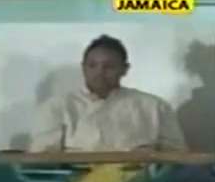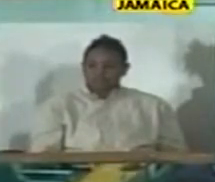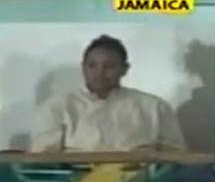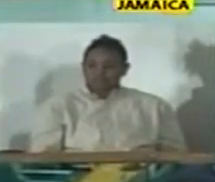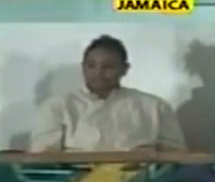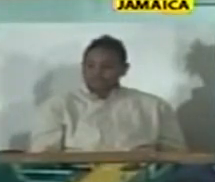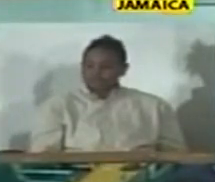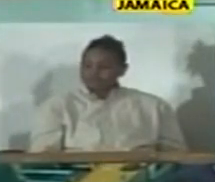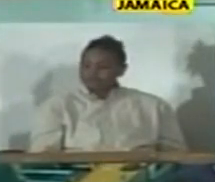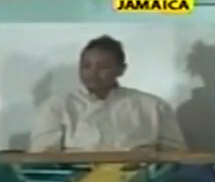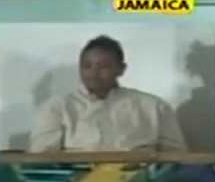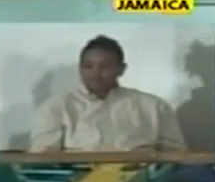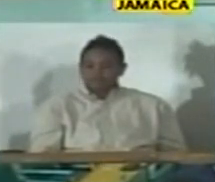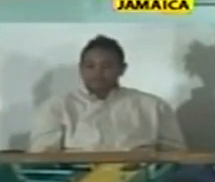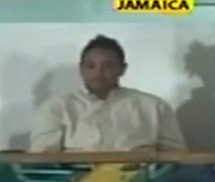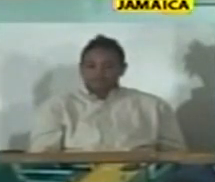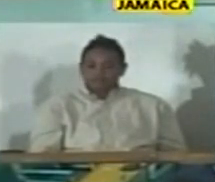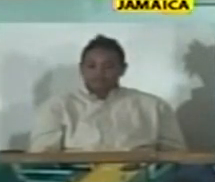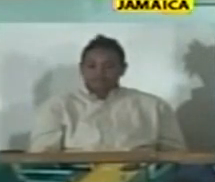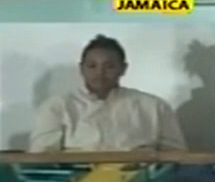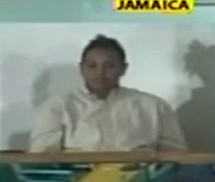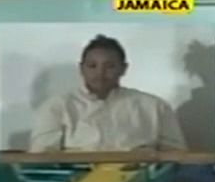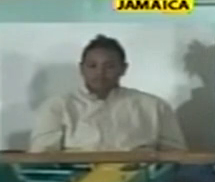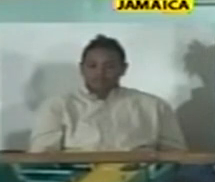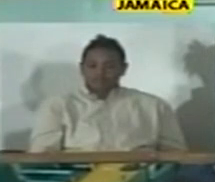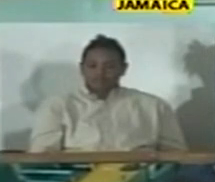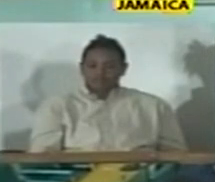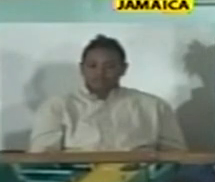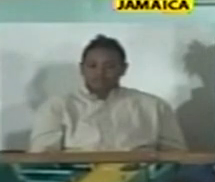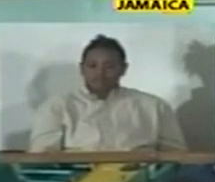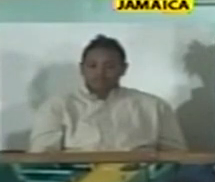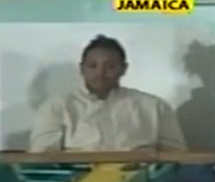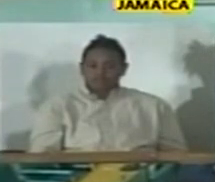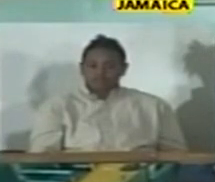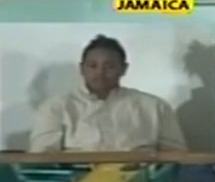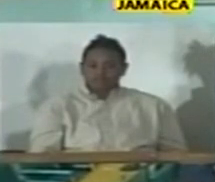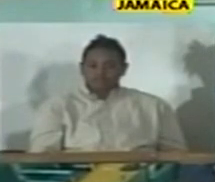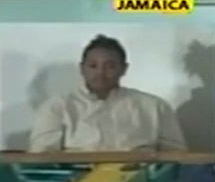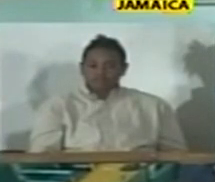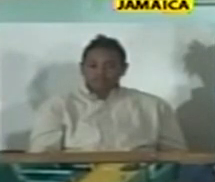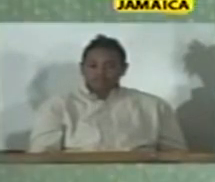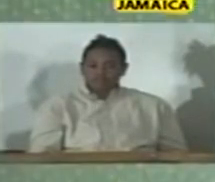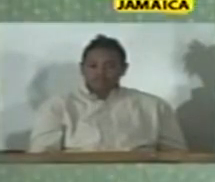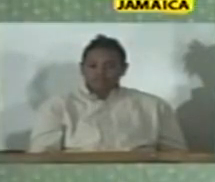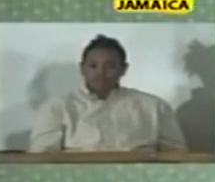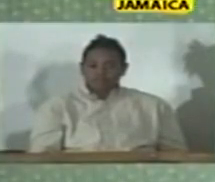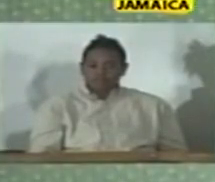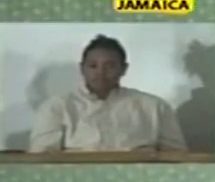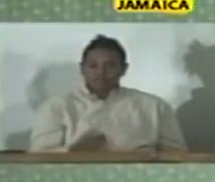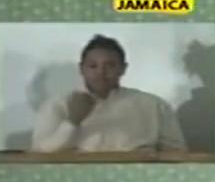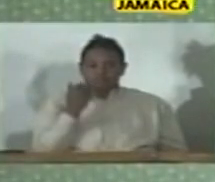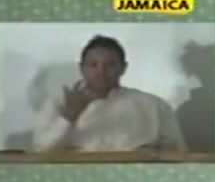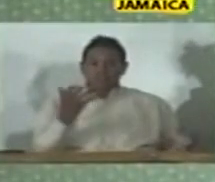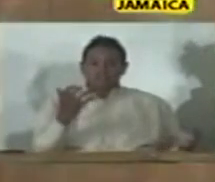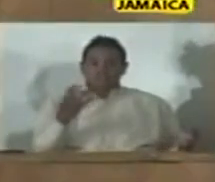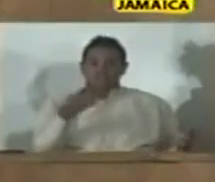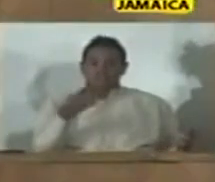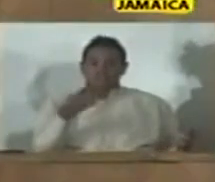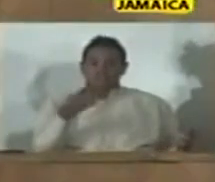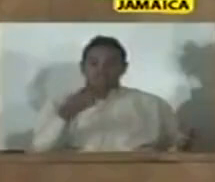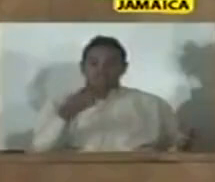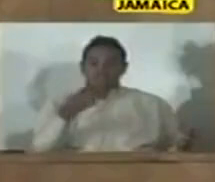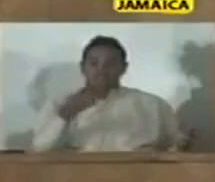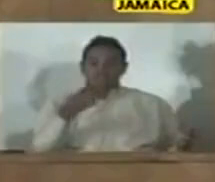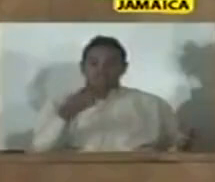if it is your desire to run a parliament where the majority muzzles the minority, do that without my presence.